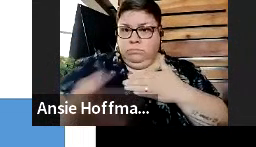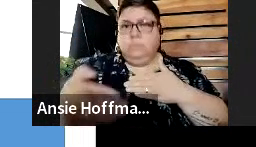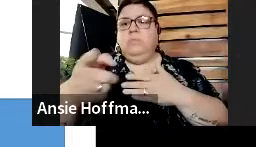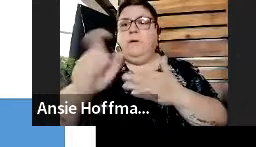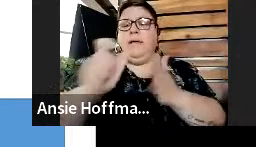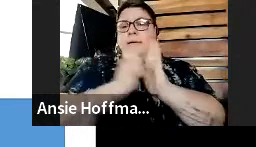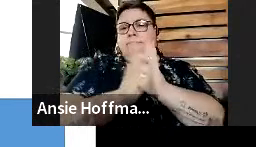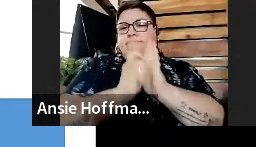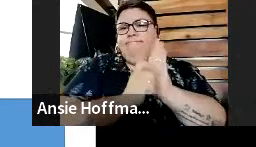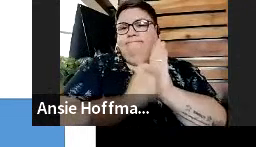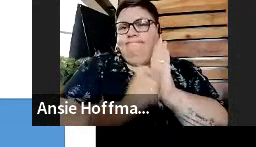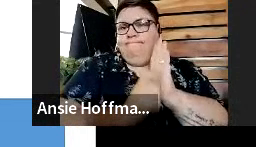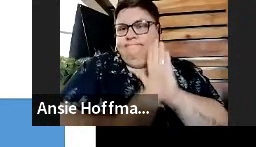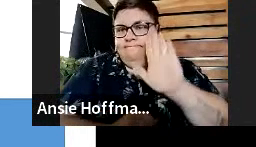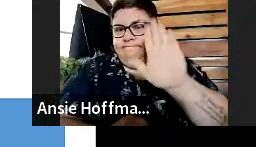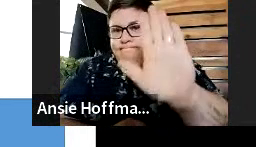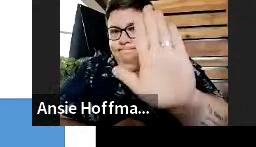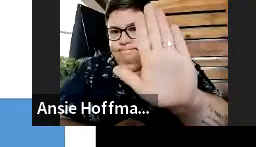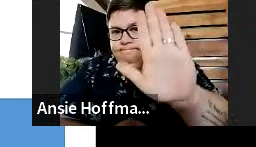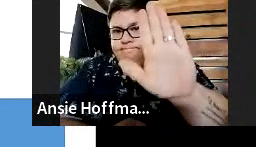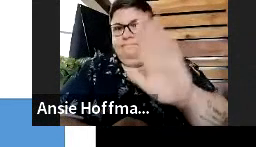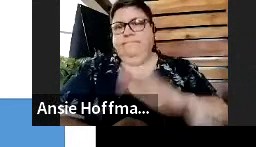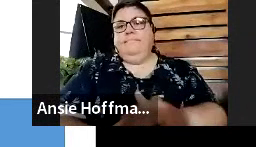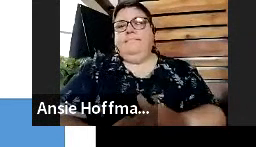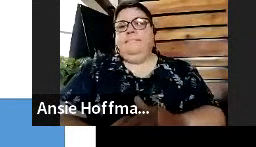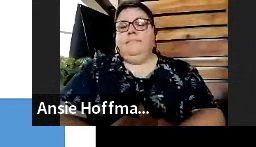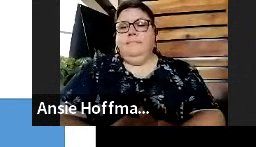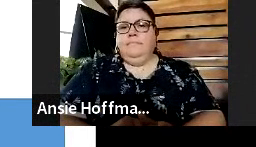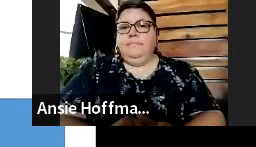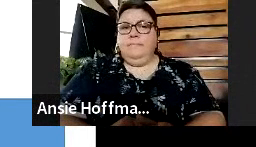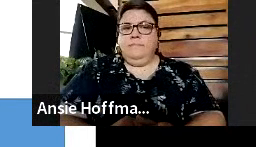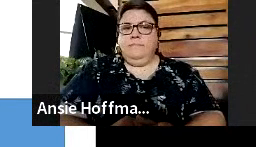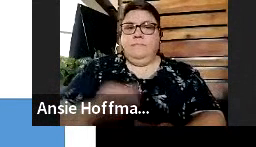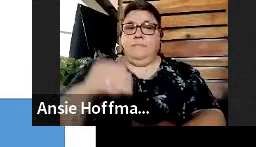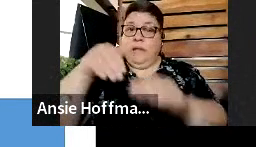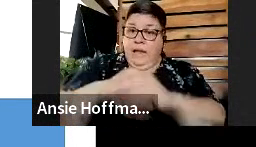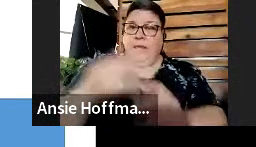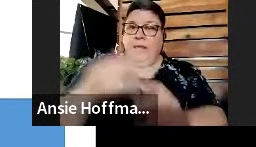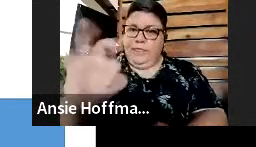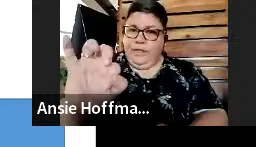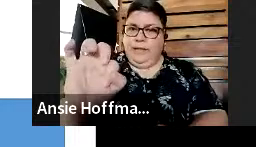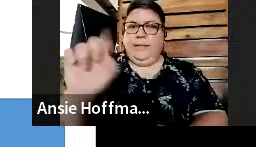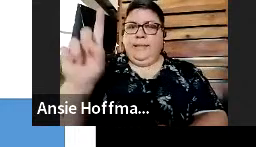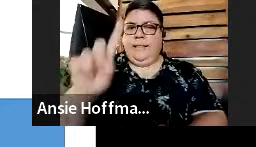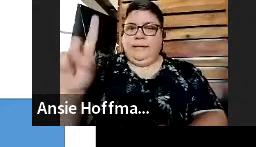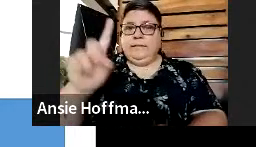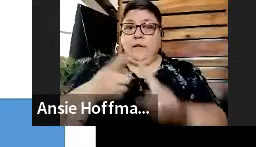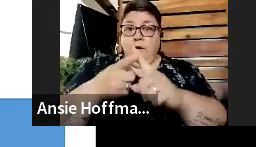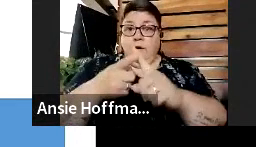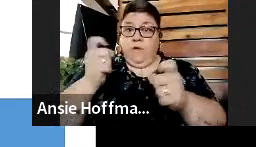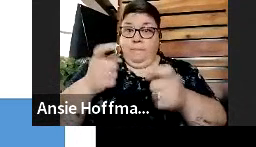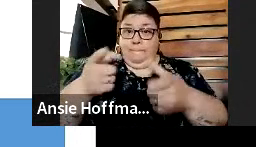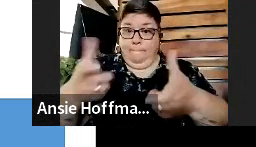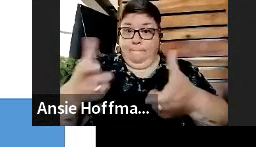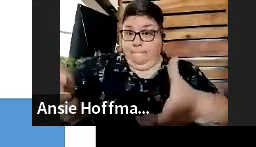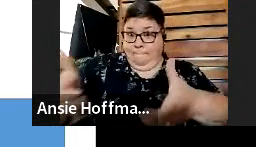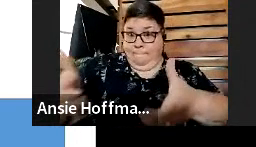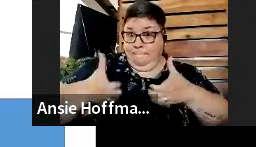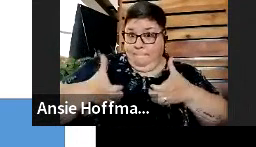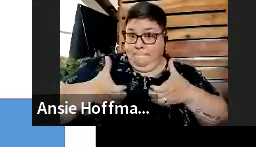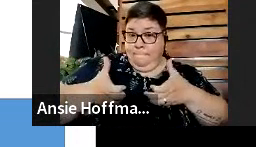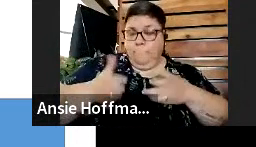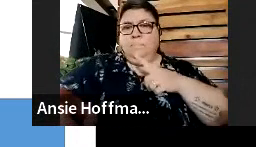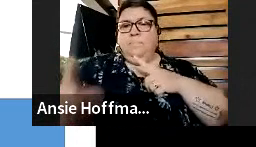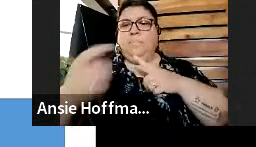apply for an alternative dispute resolution within 30 days from the date of the appeal outcome. That is